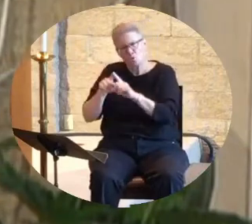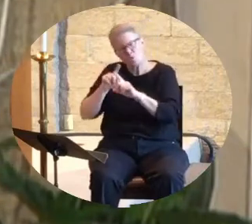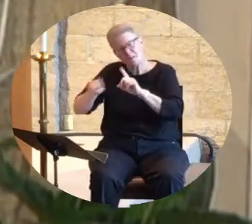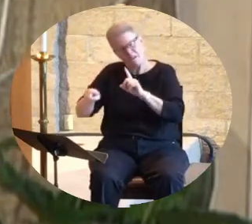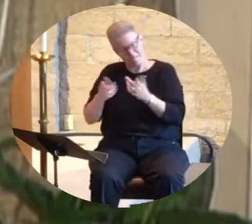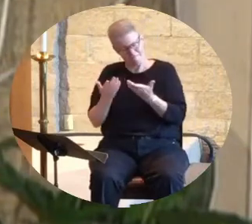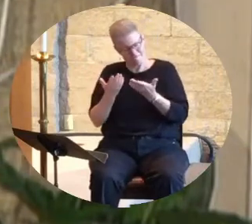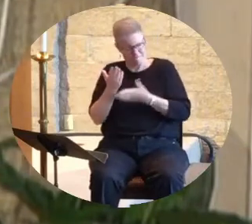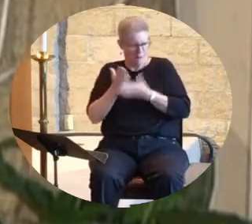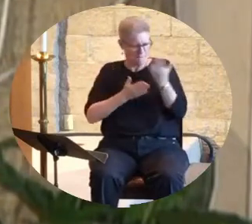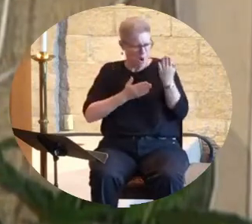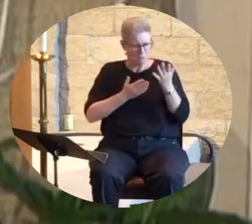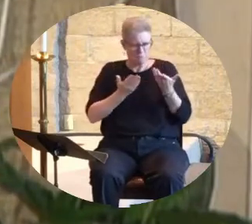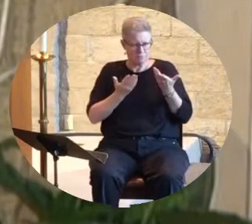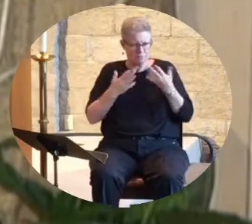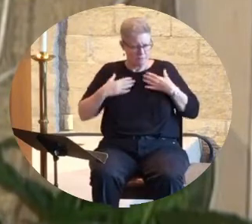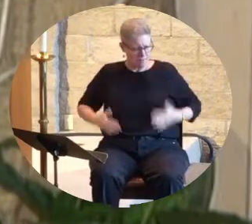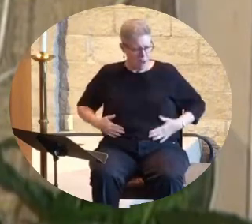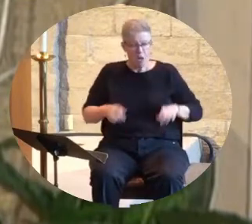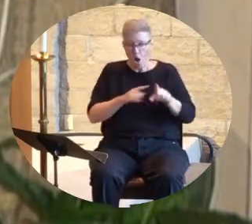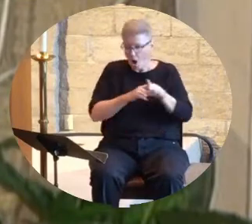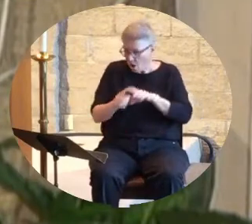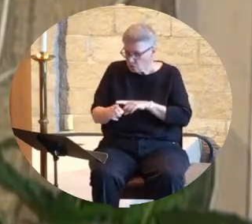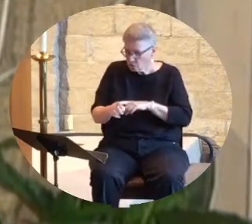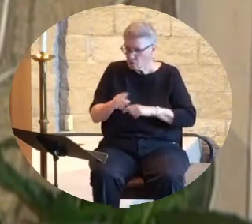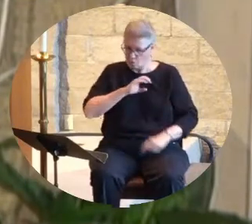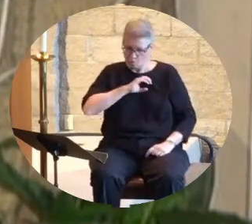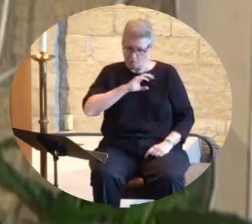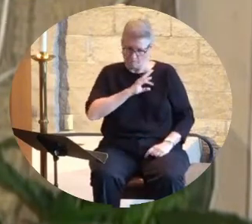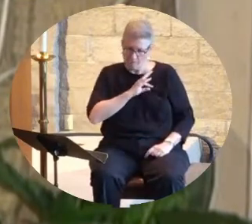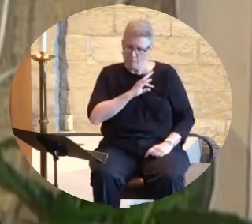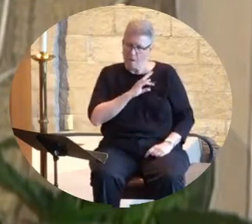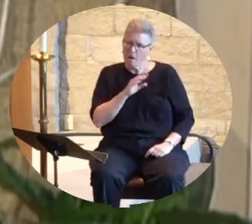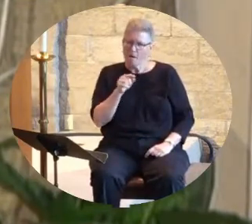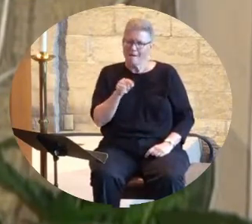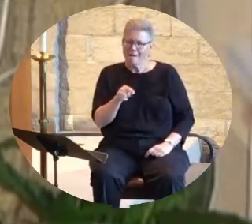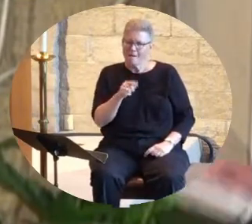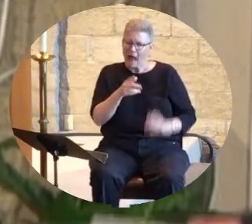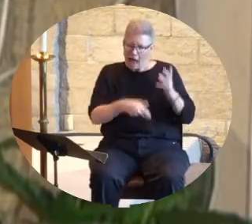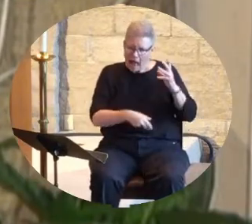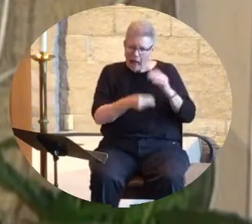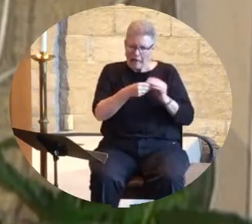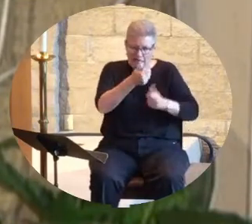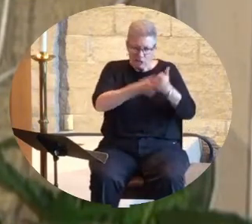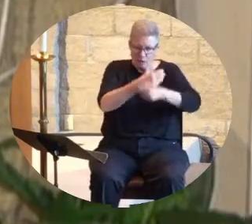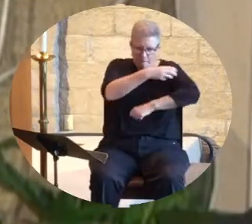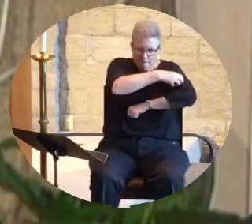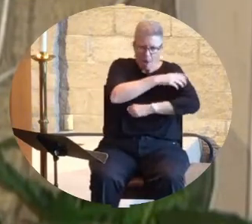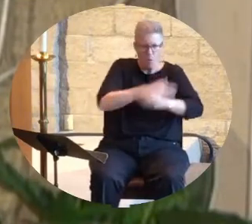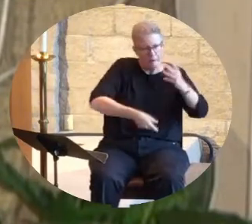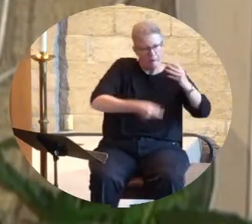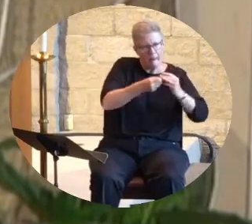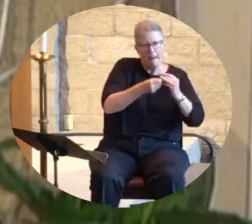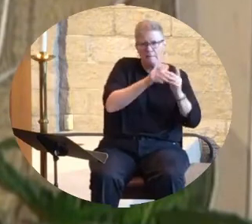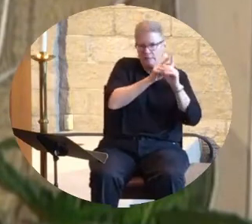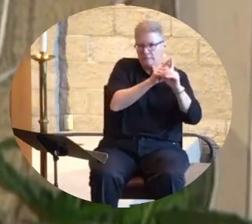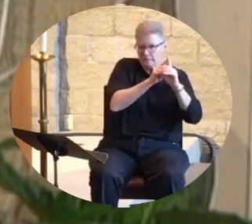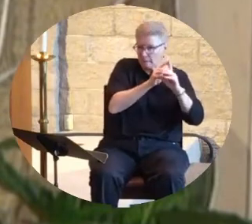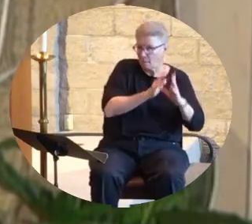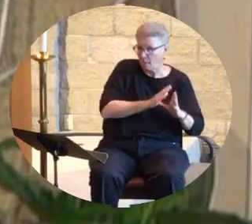then also, he has gone back and he has also put a disciple with each power. He reminds us that